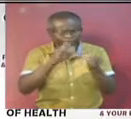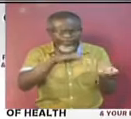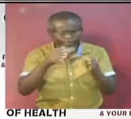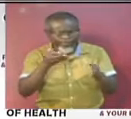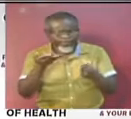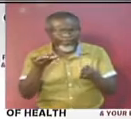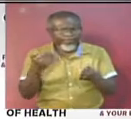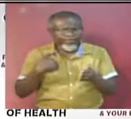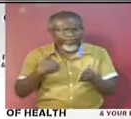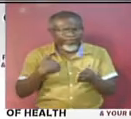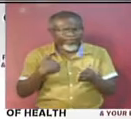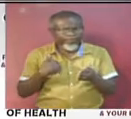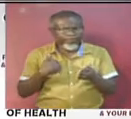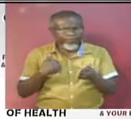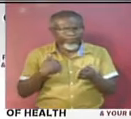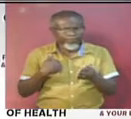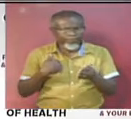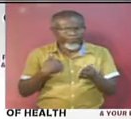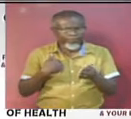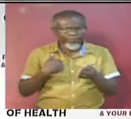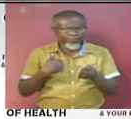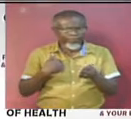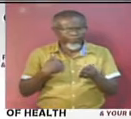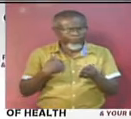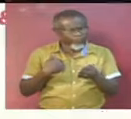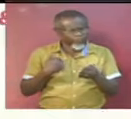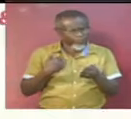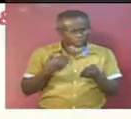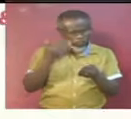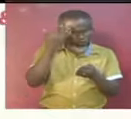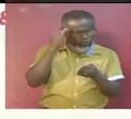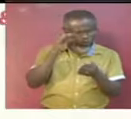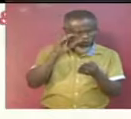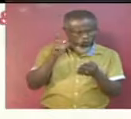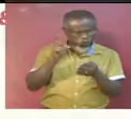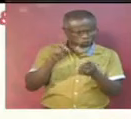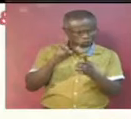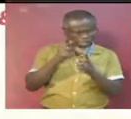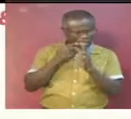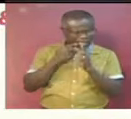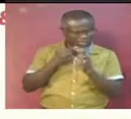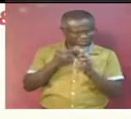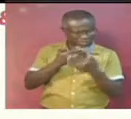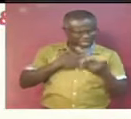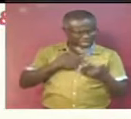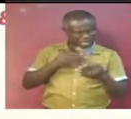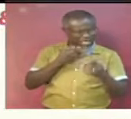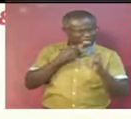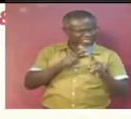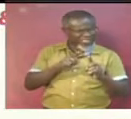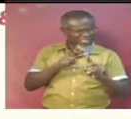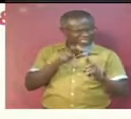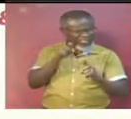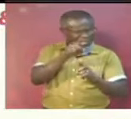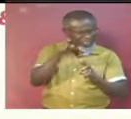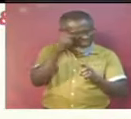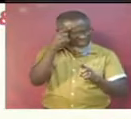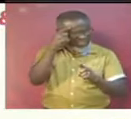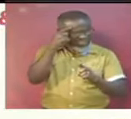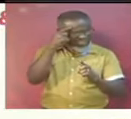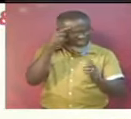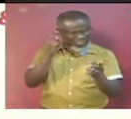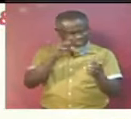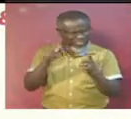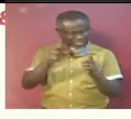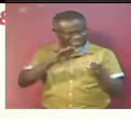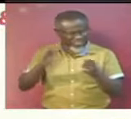Okay, so I'm not sure where in what I said you got the impression that deaths decreased. I did explain that there is a lag between the decrease